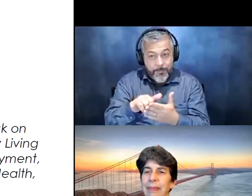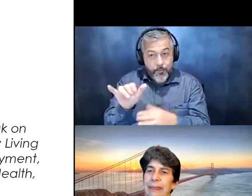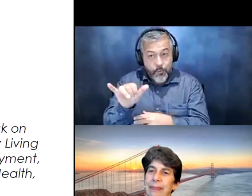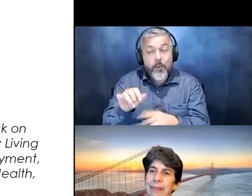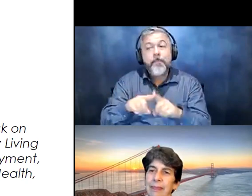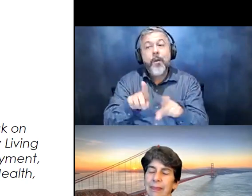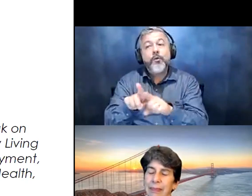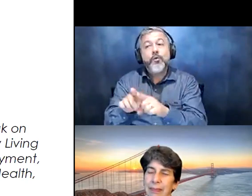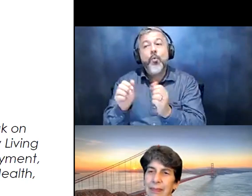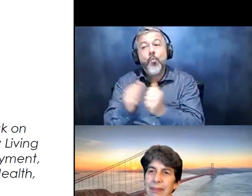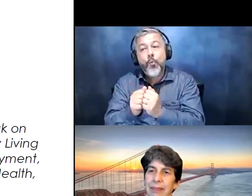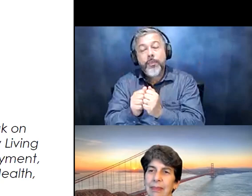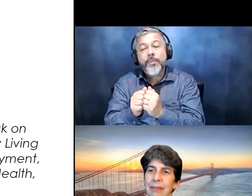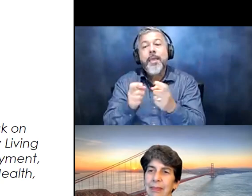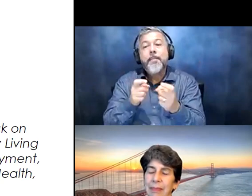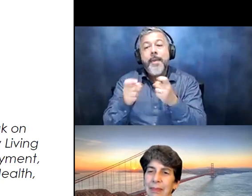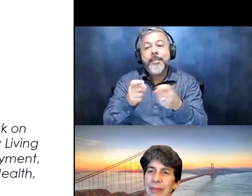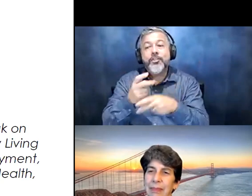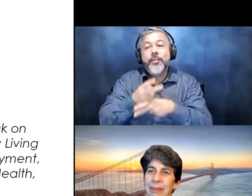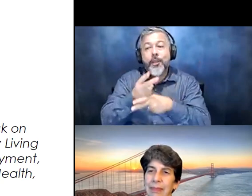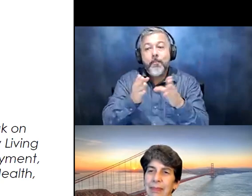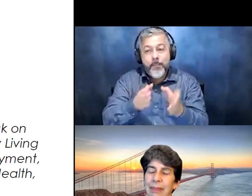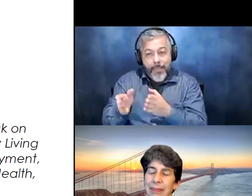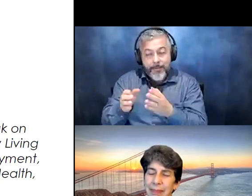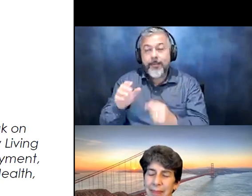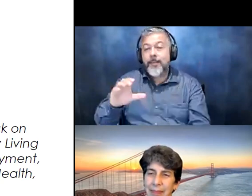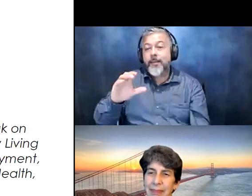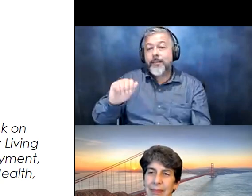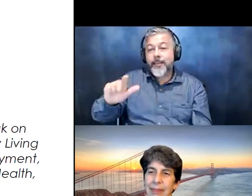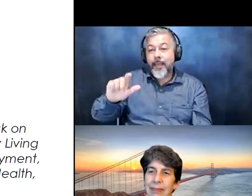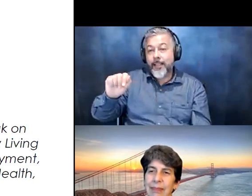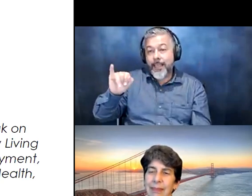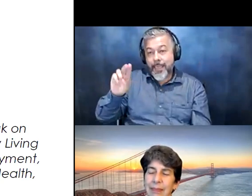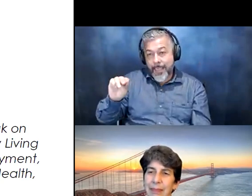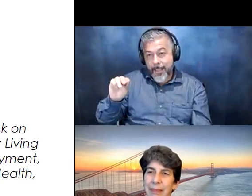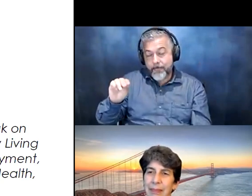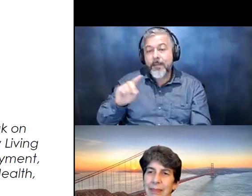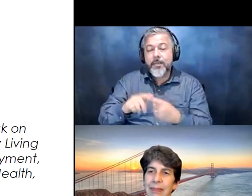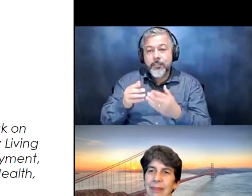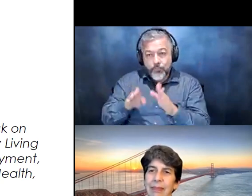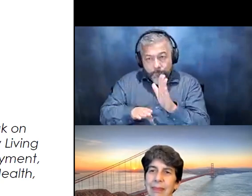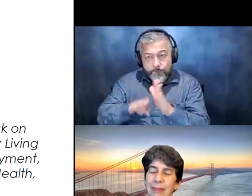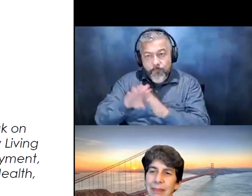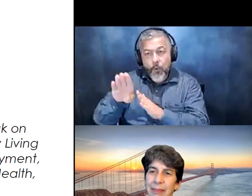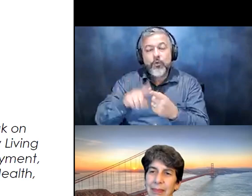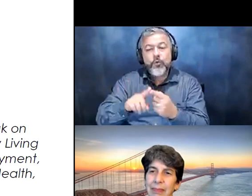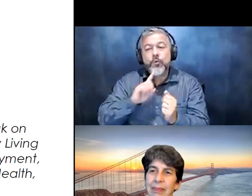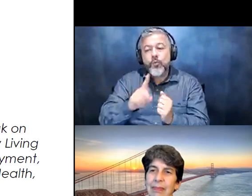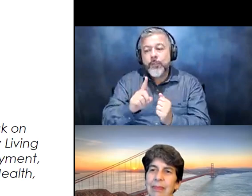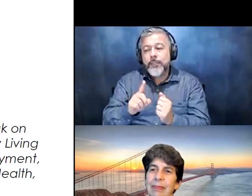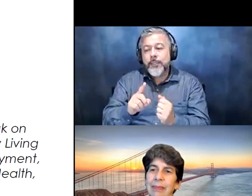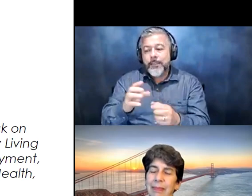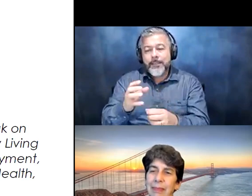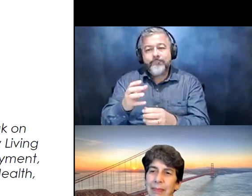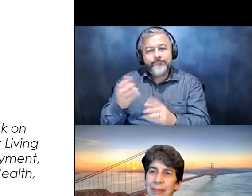do that with managed care plans, as CalAIM is moving forward to really get the state to